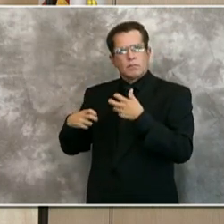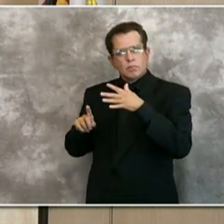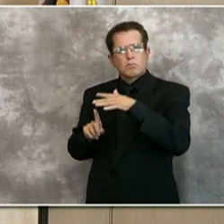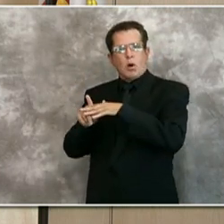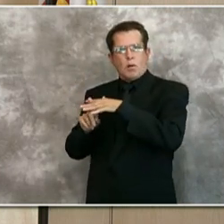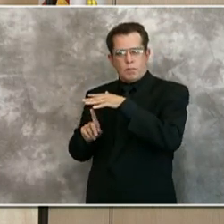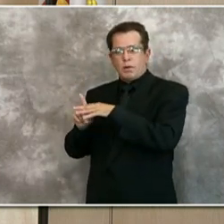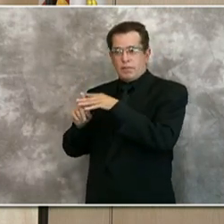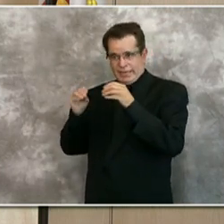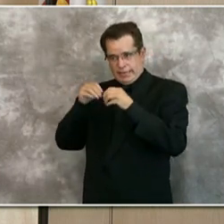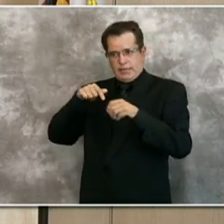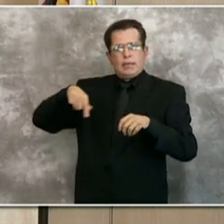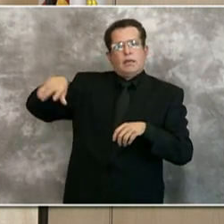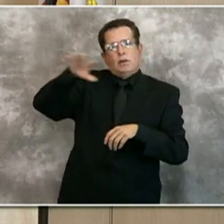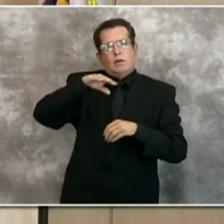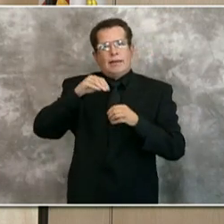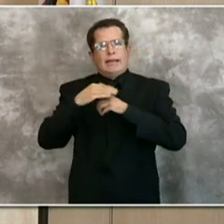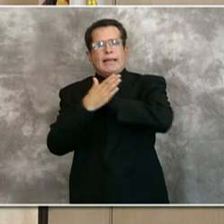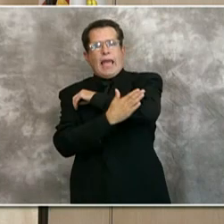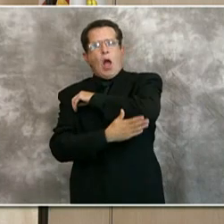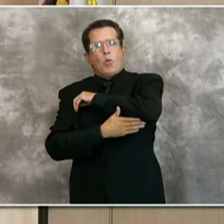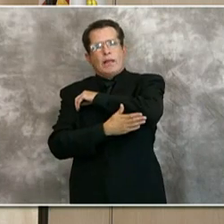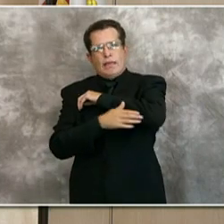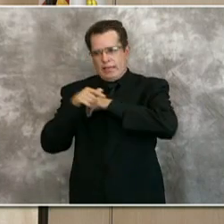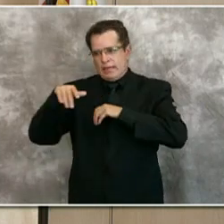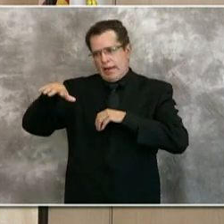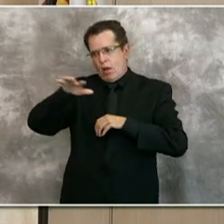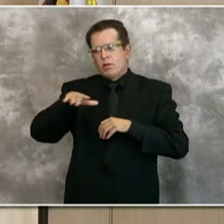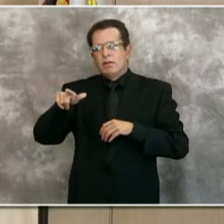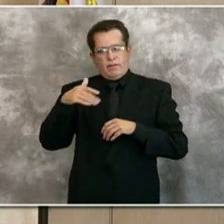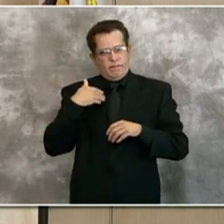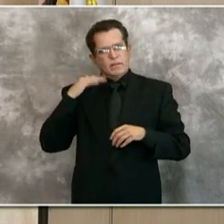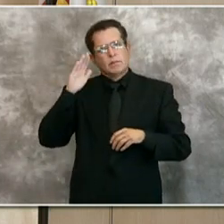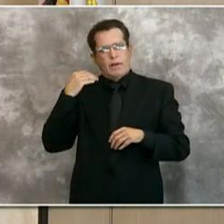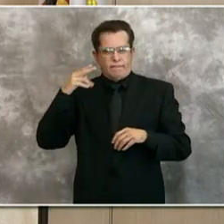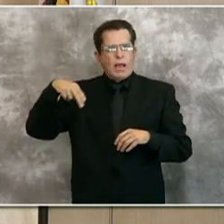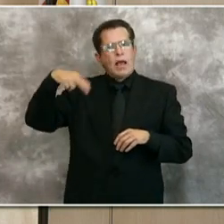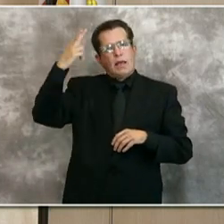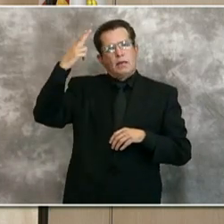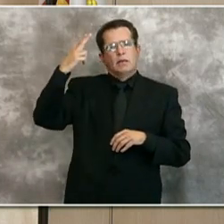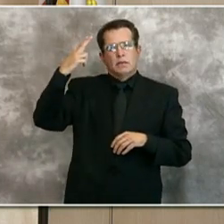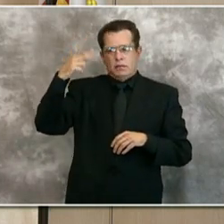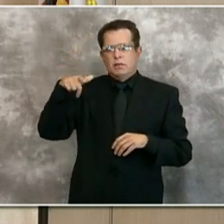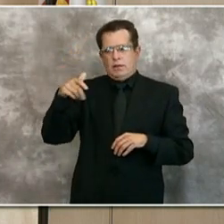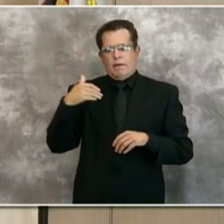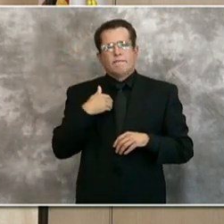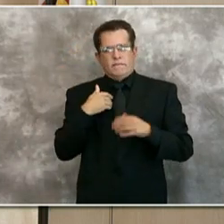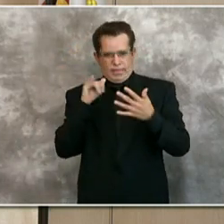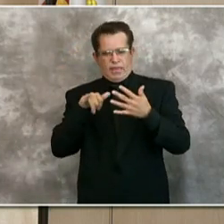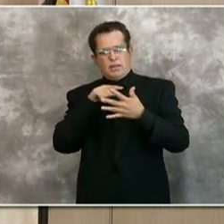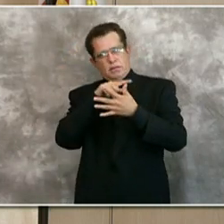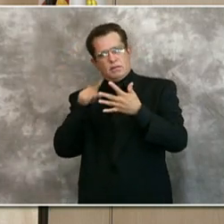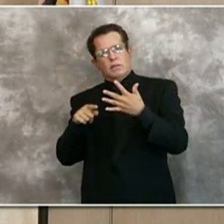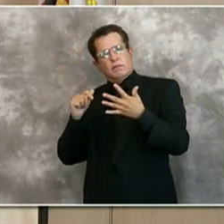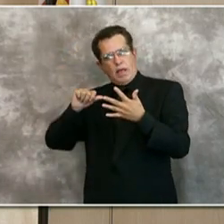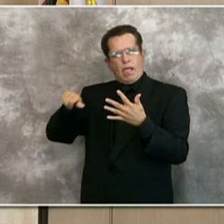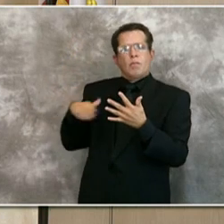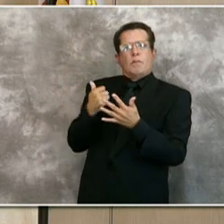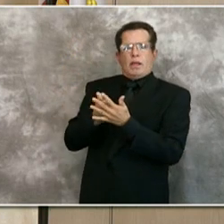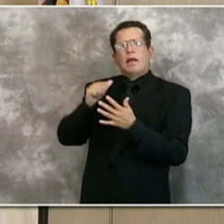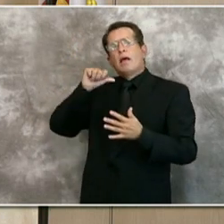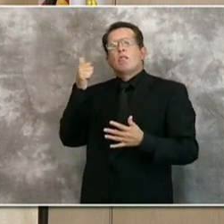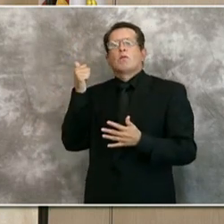level, rural counties tend to have higher proportion of adults with at least 1 in 5 underlying